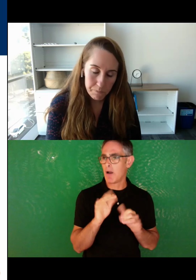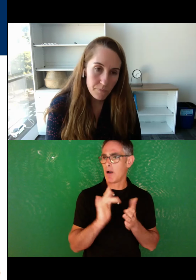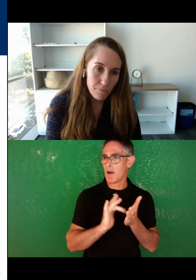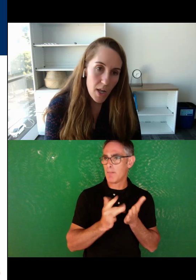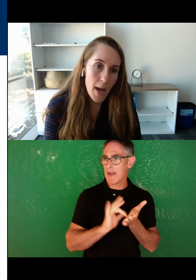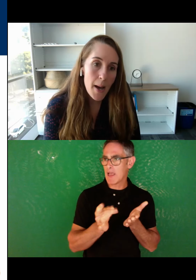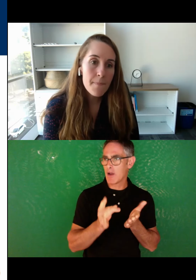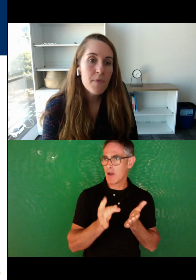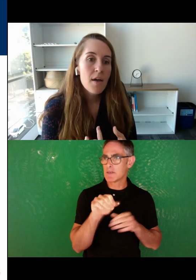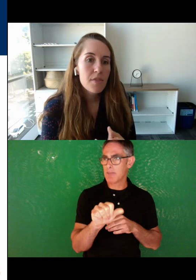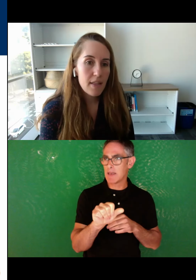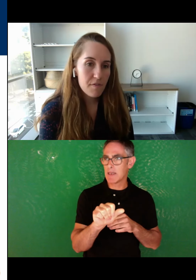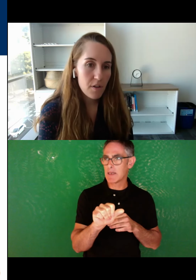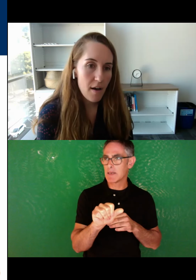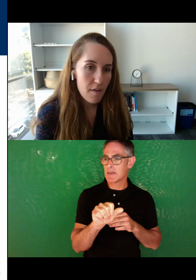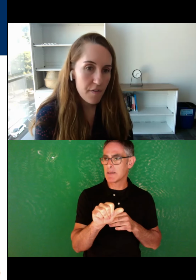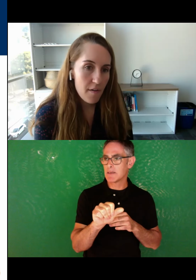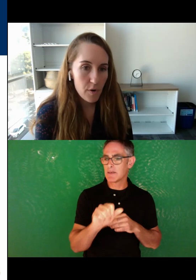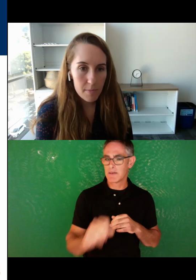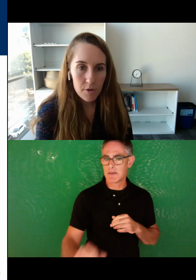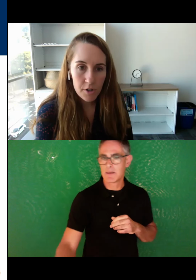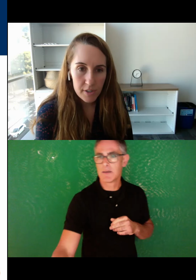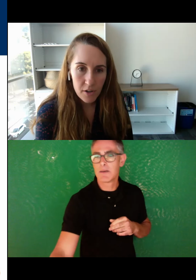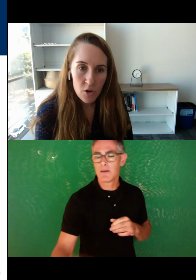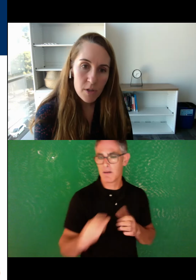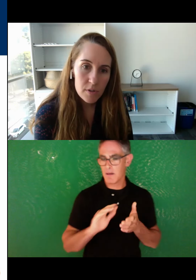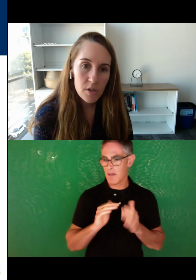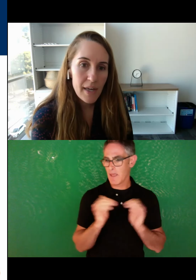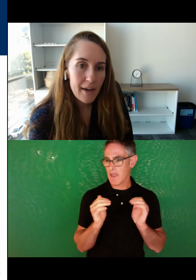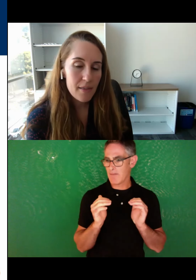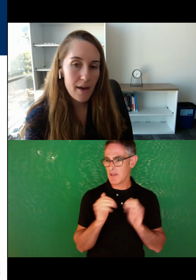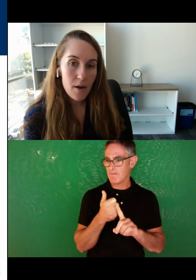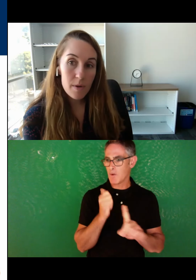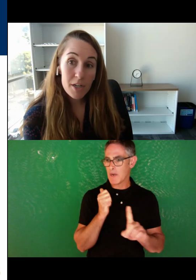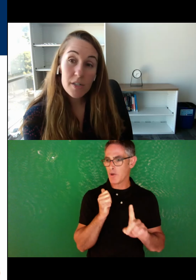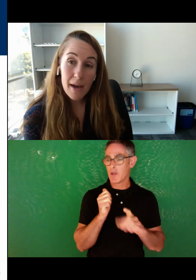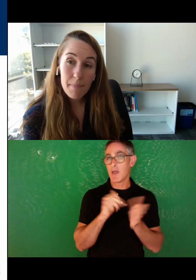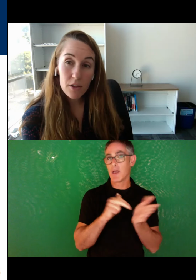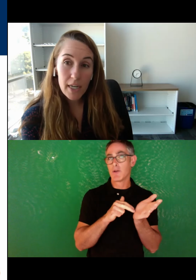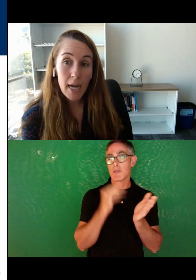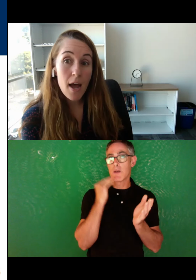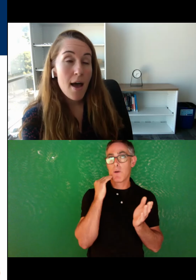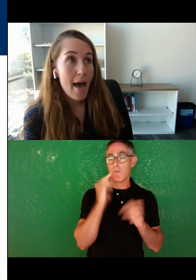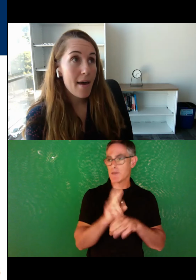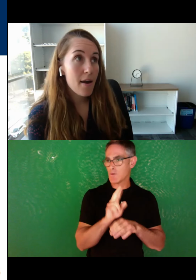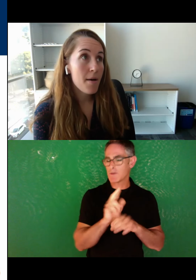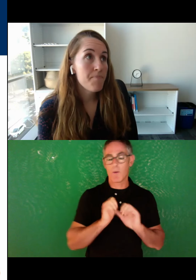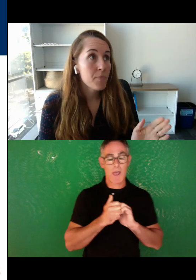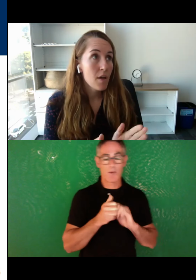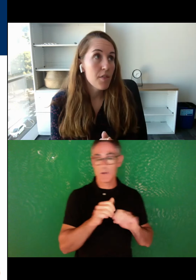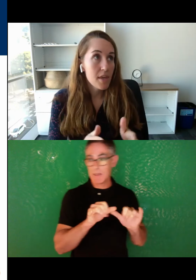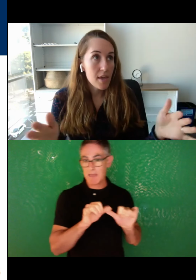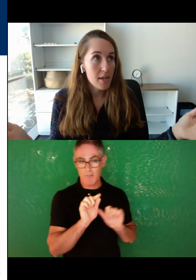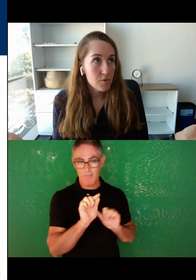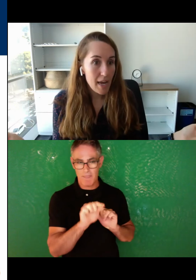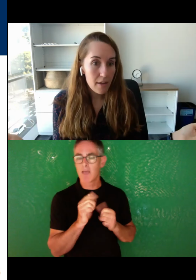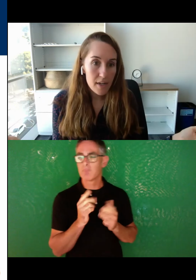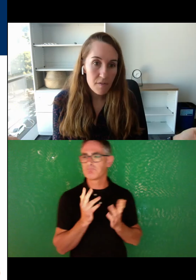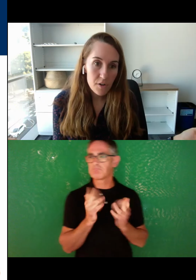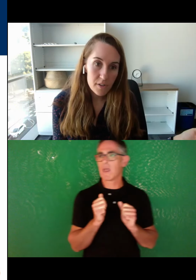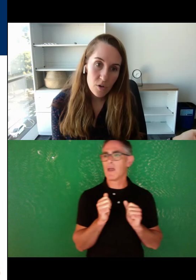beneficiary, the level of avoidable nursing home use. So that we measure that by looking at